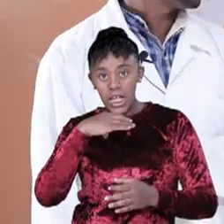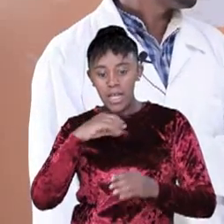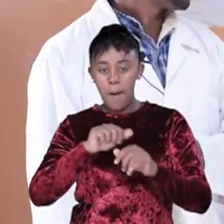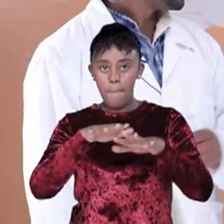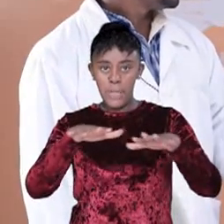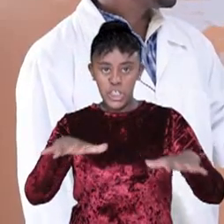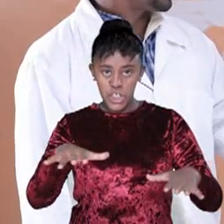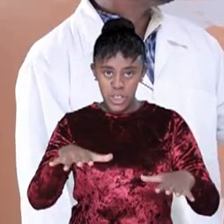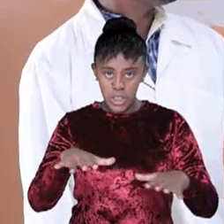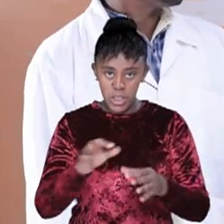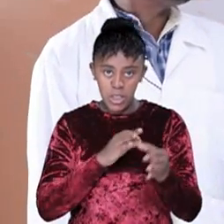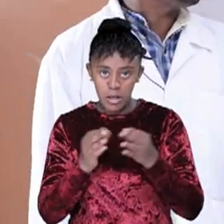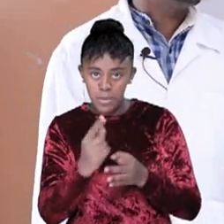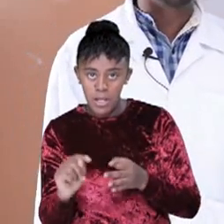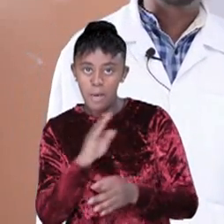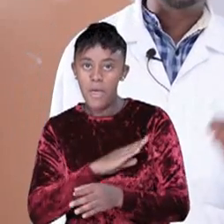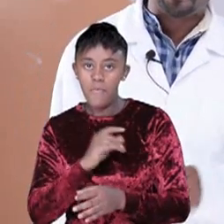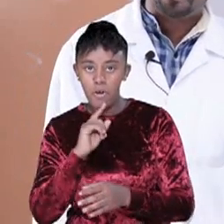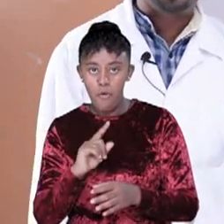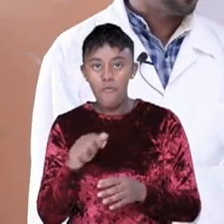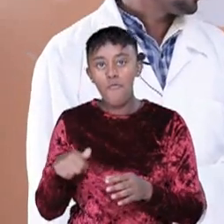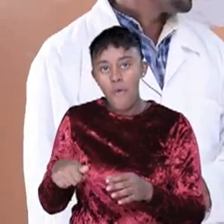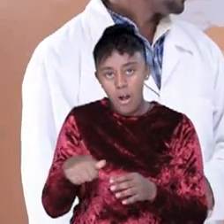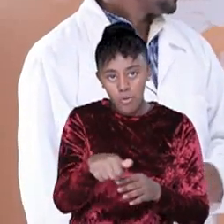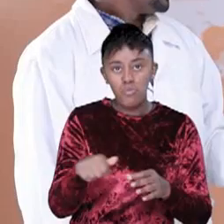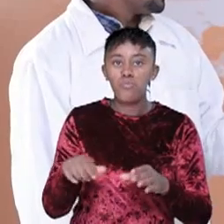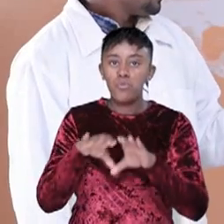emissions. Describe the behavior of vacuum tubes.